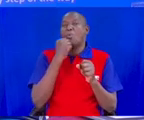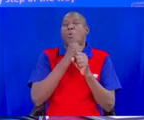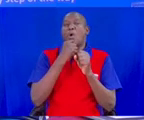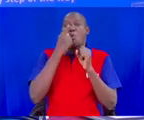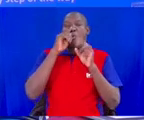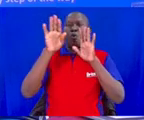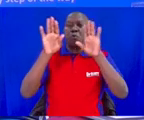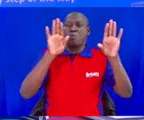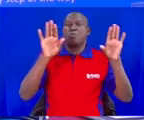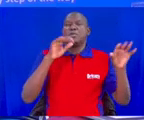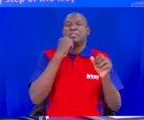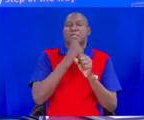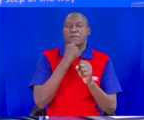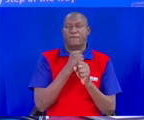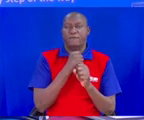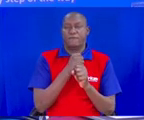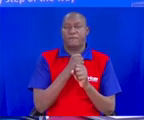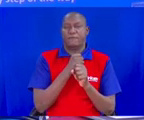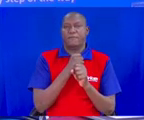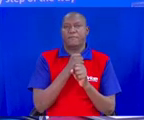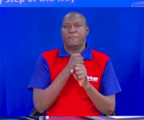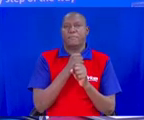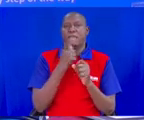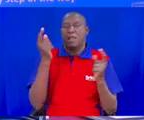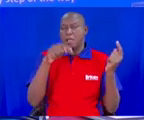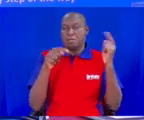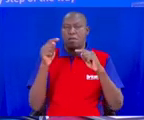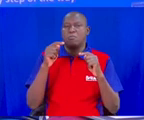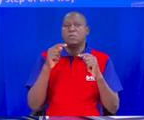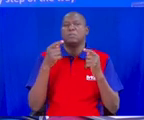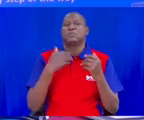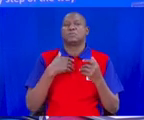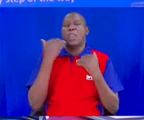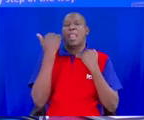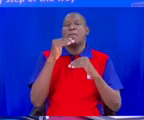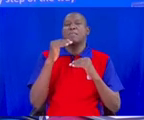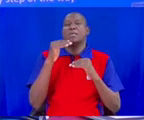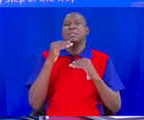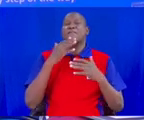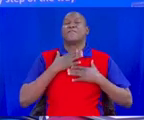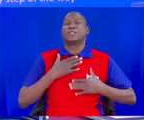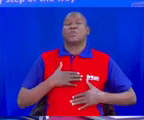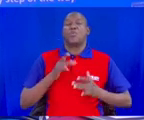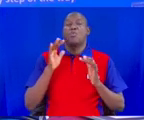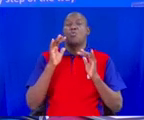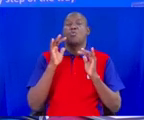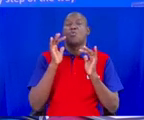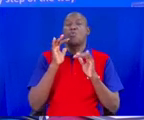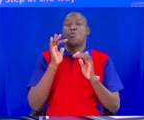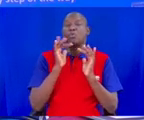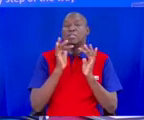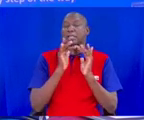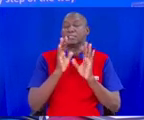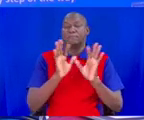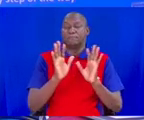means that they do not come physically to the office to obviously limit physical contact. And all of them have been provided with the right infrastructure at